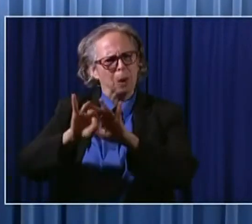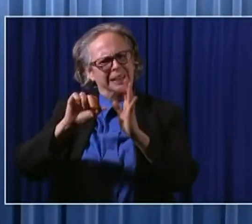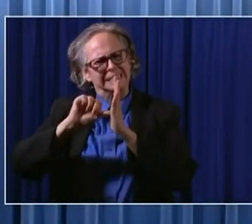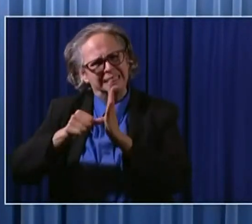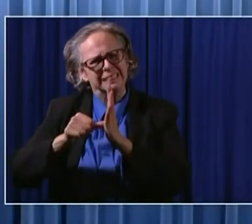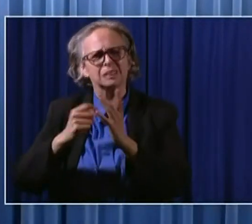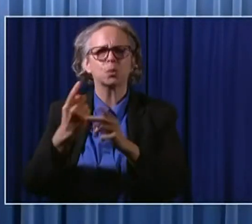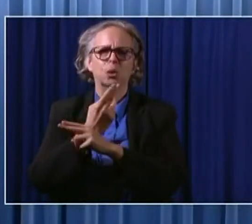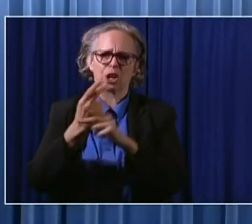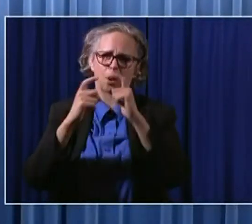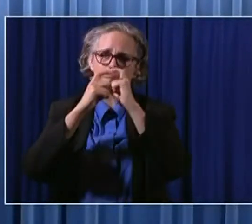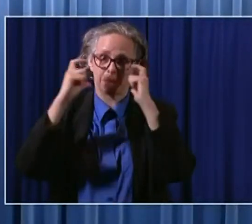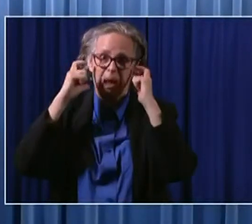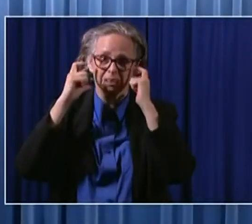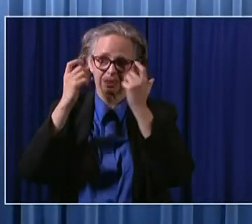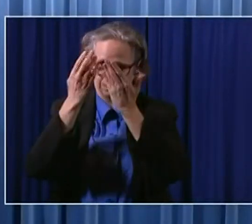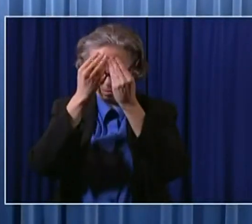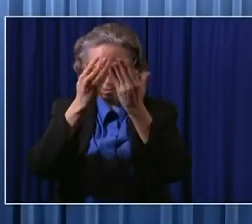let's look at some of the